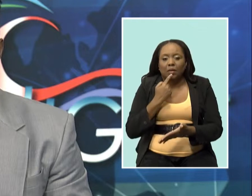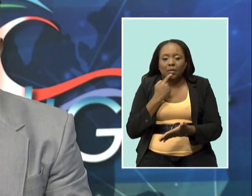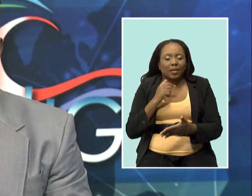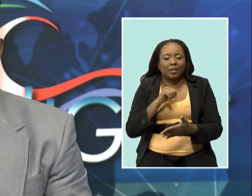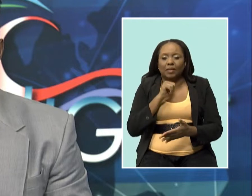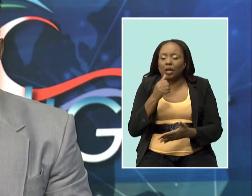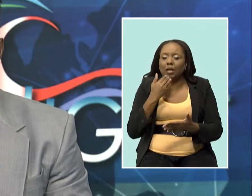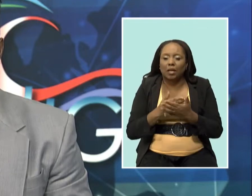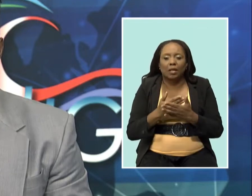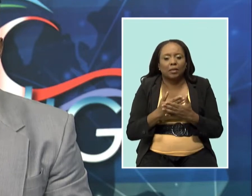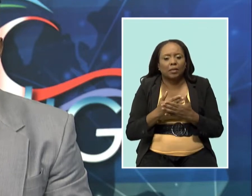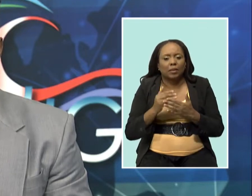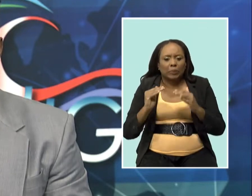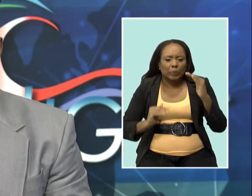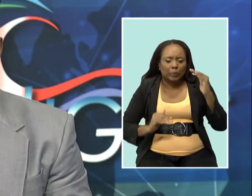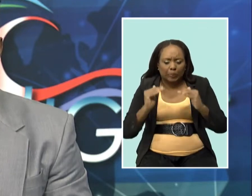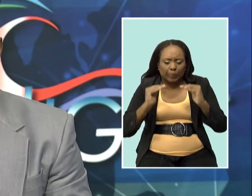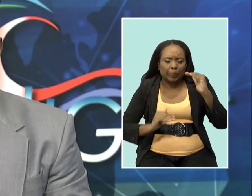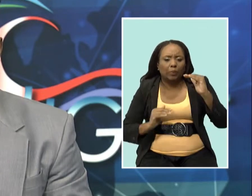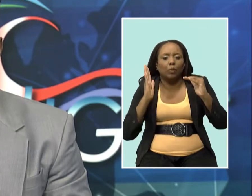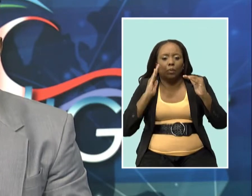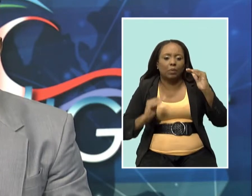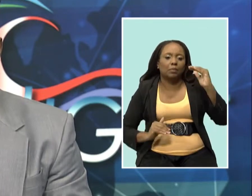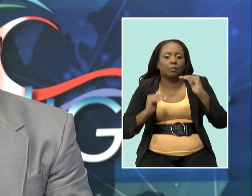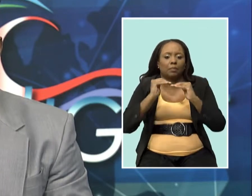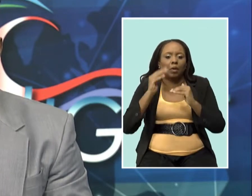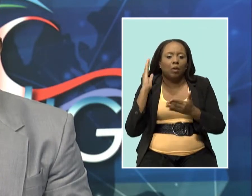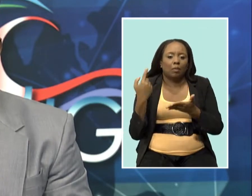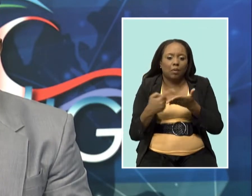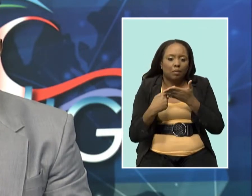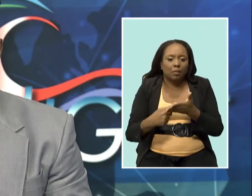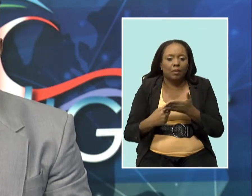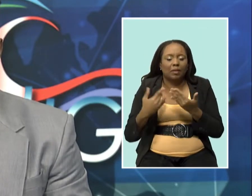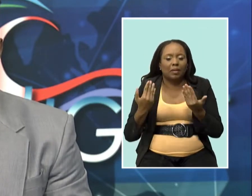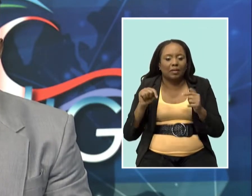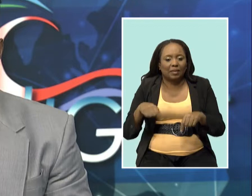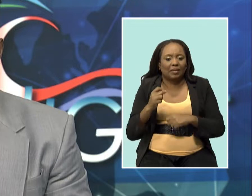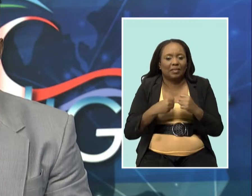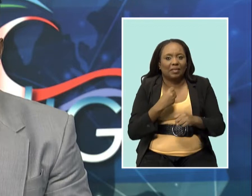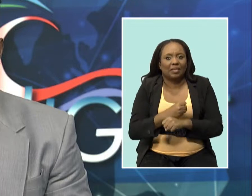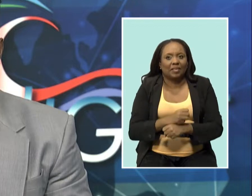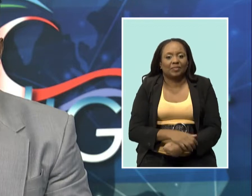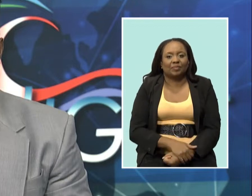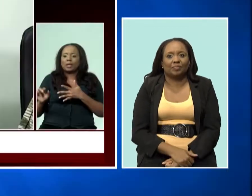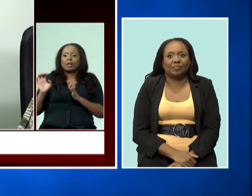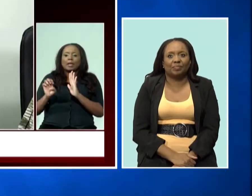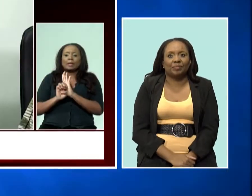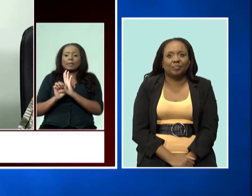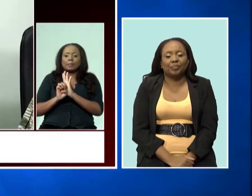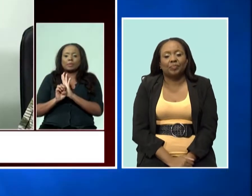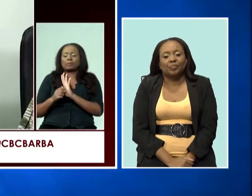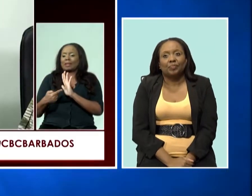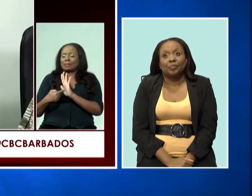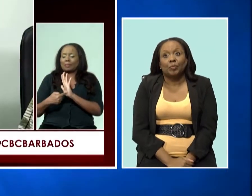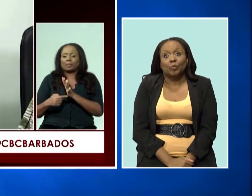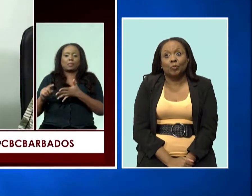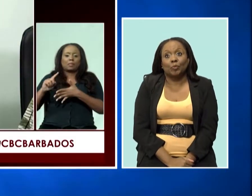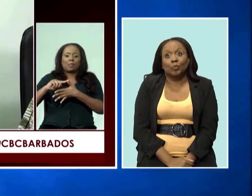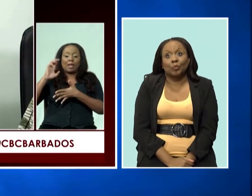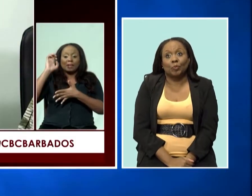Mr. Ishmael revealed some of the intended uses of the Newton Innovation Hub. We're going to digitize the Atlantic